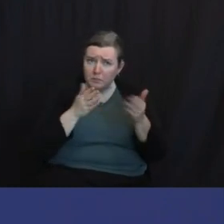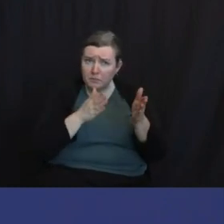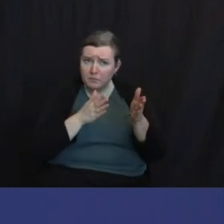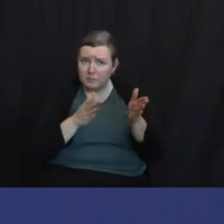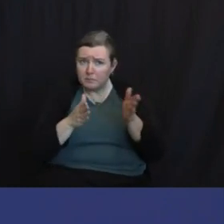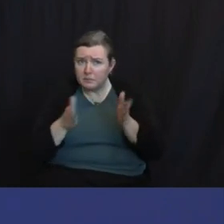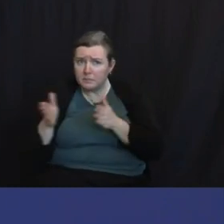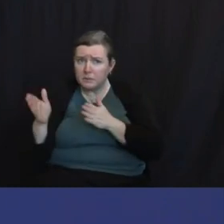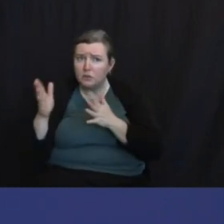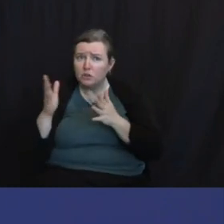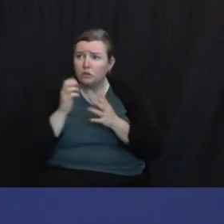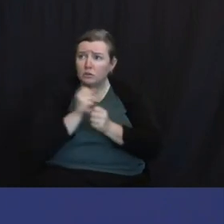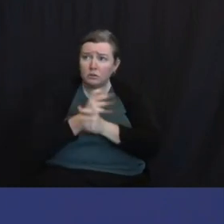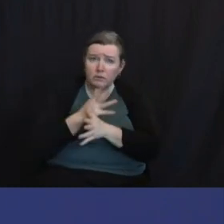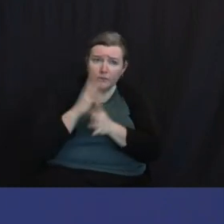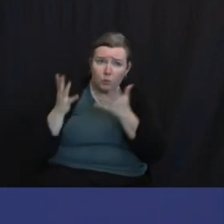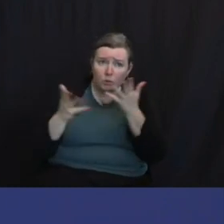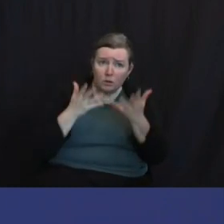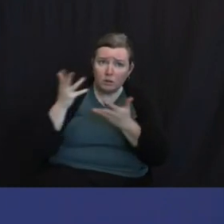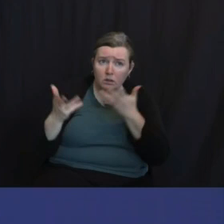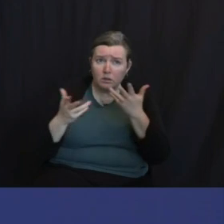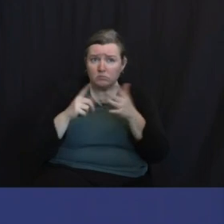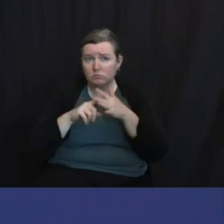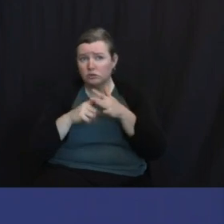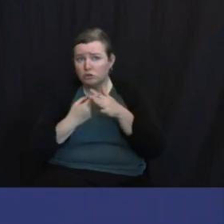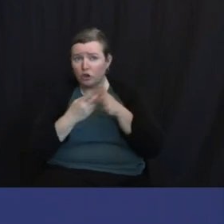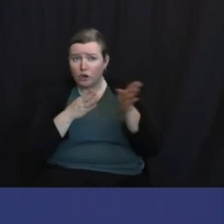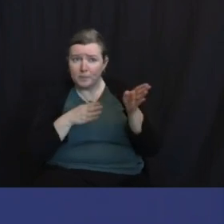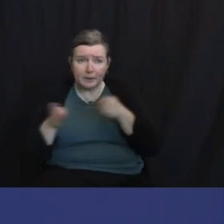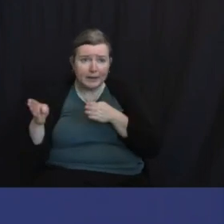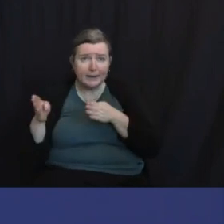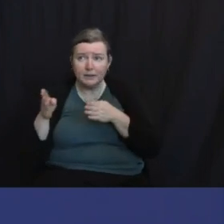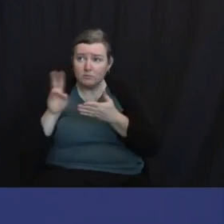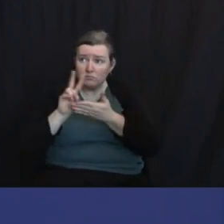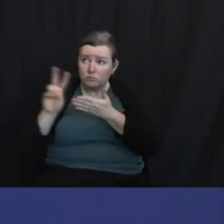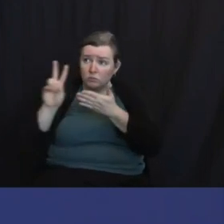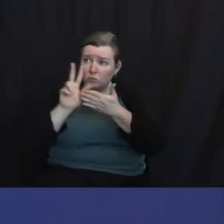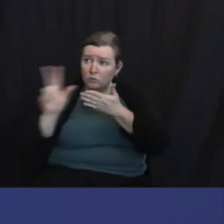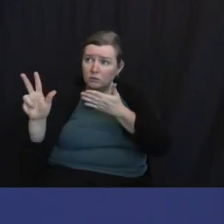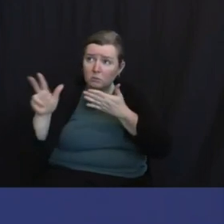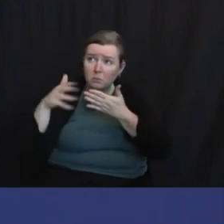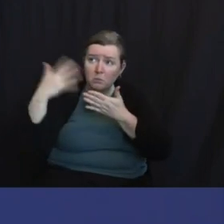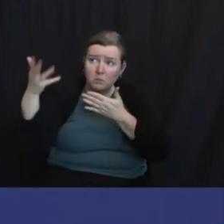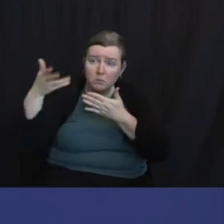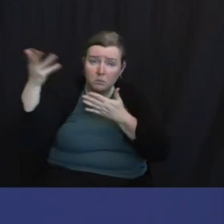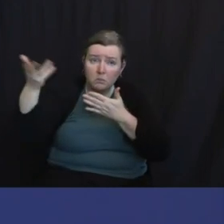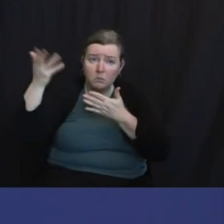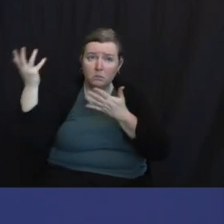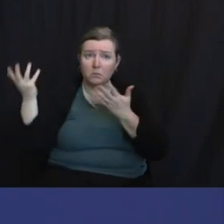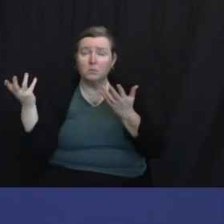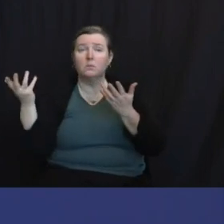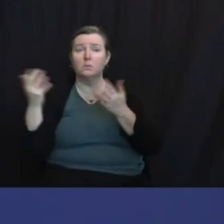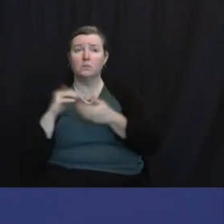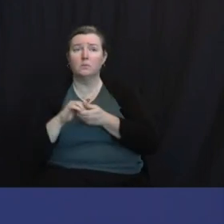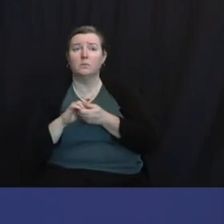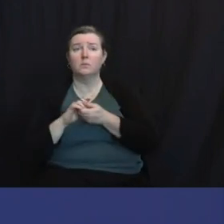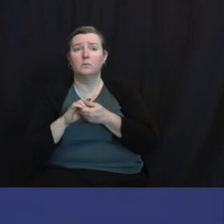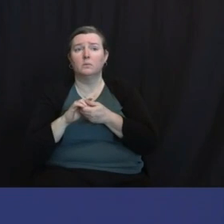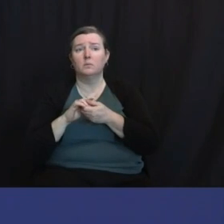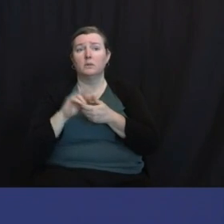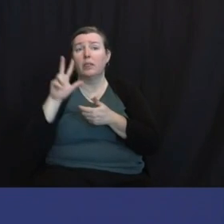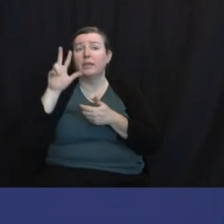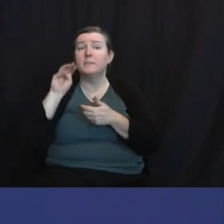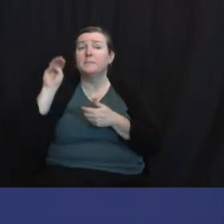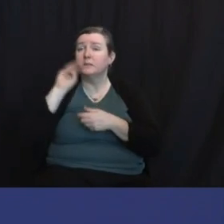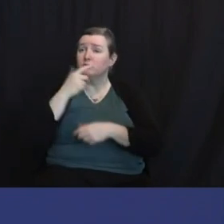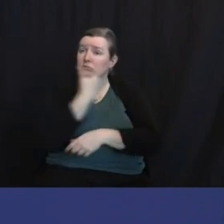you do this, in the next couple of weeks? Final question. We've given out more than 3 million shots. April 1st, New York will